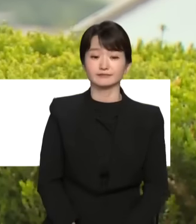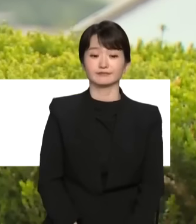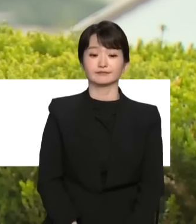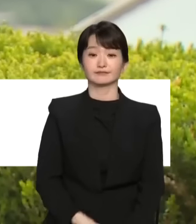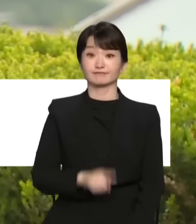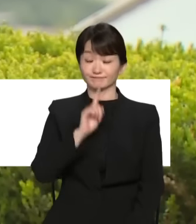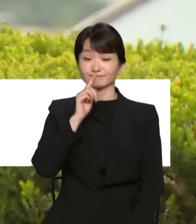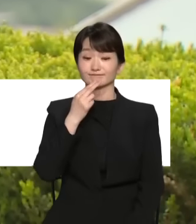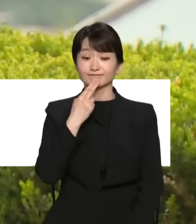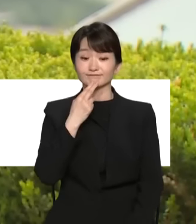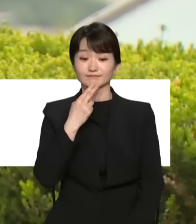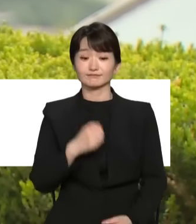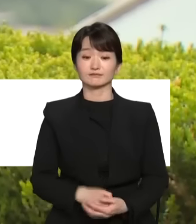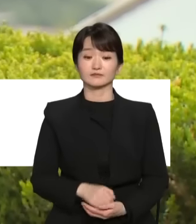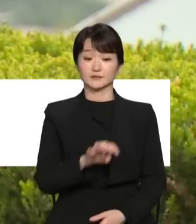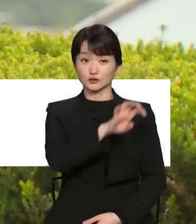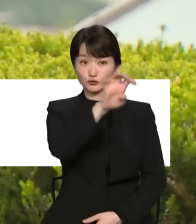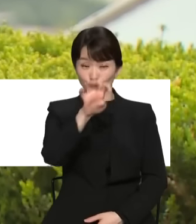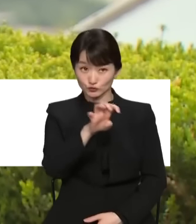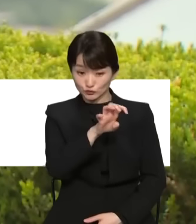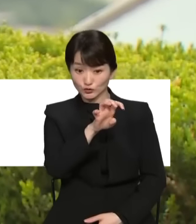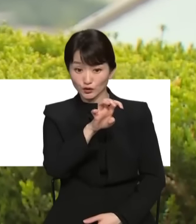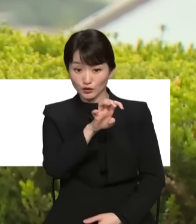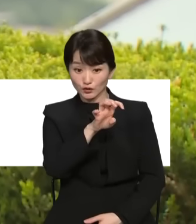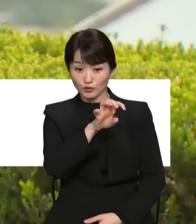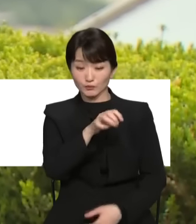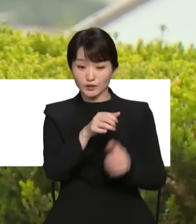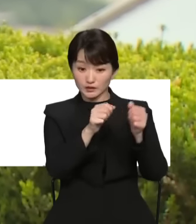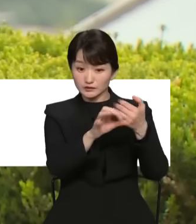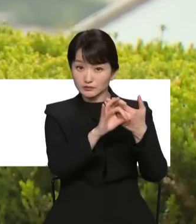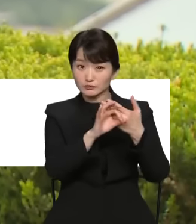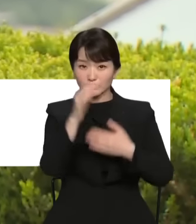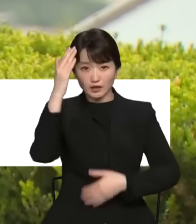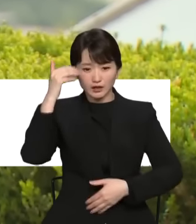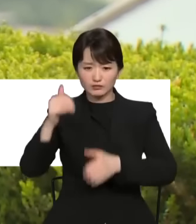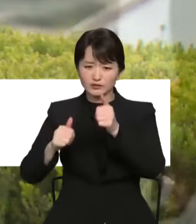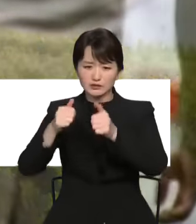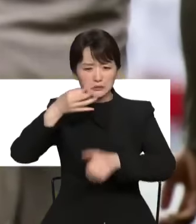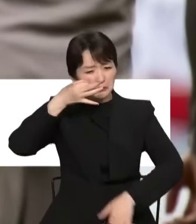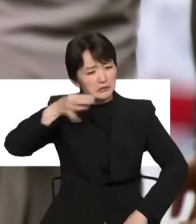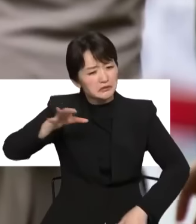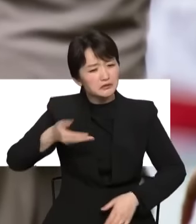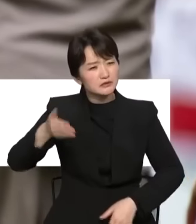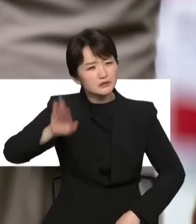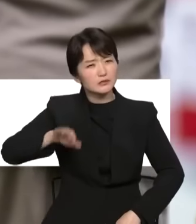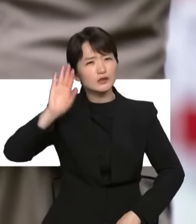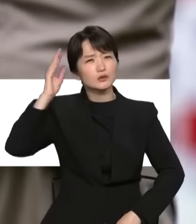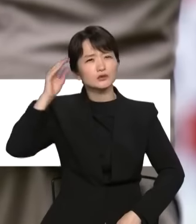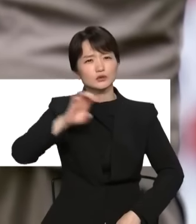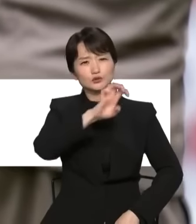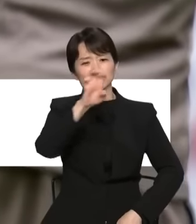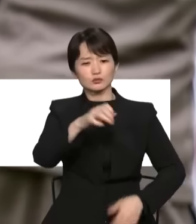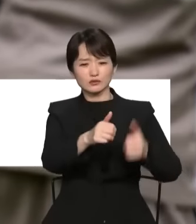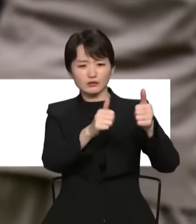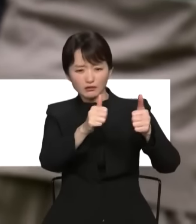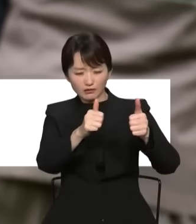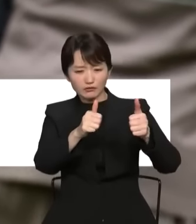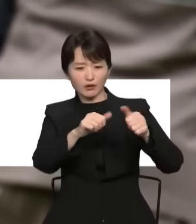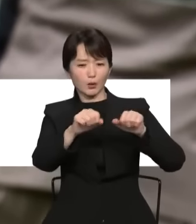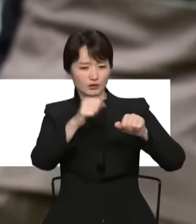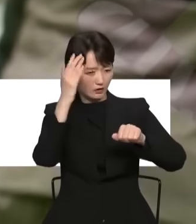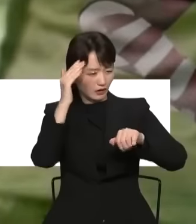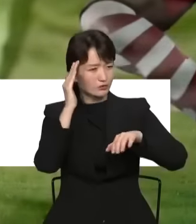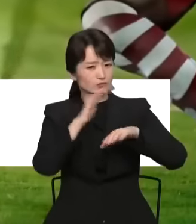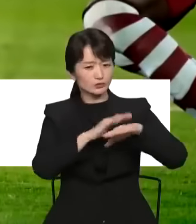course, because what I just said, I can't see the Korean matches in the Korean league, but of course in Europe there are